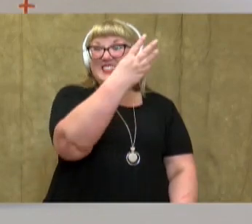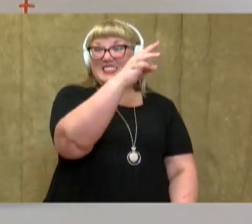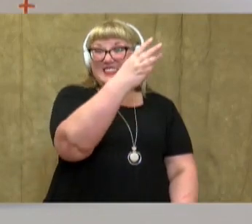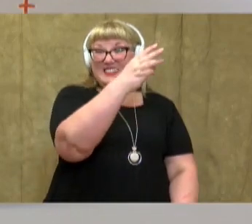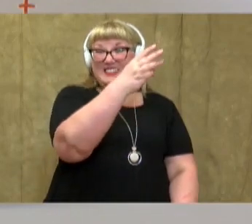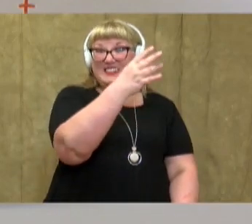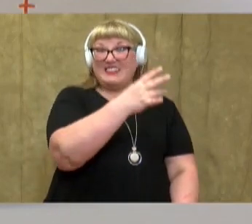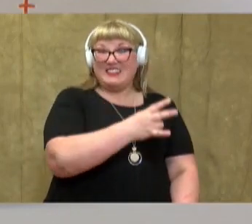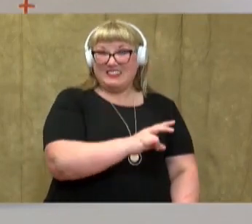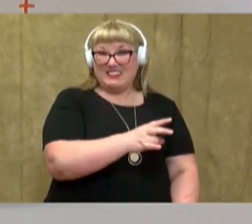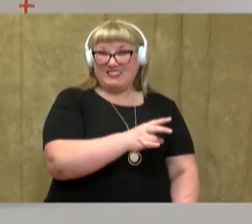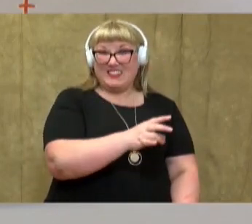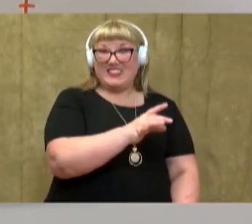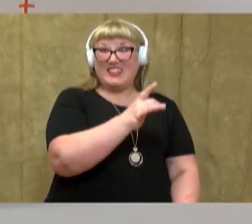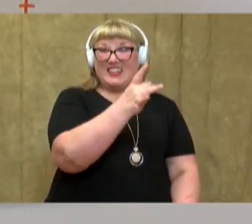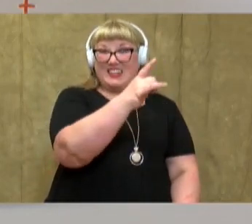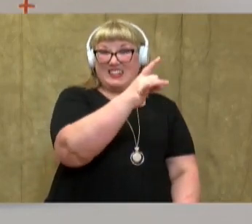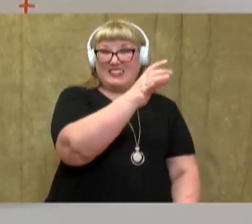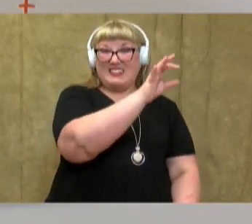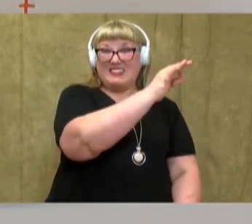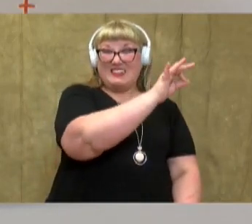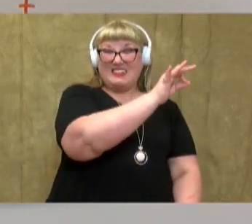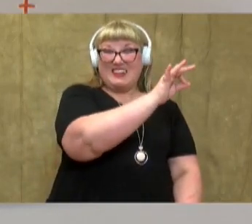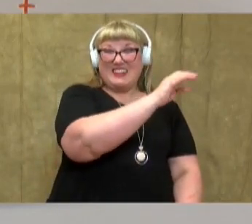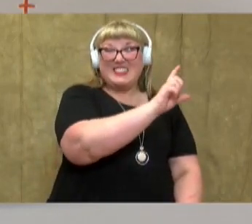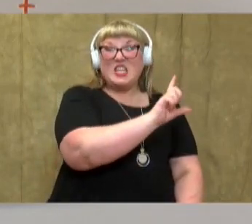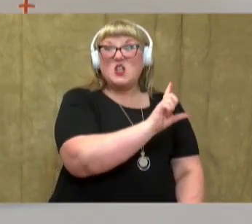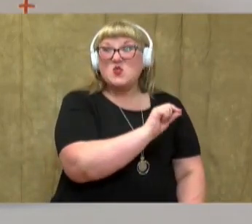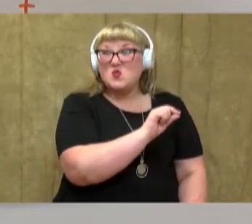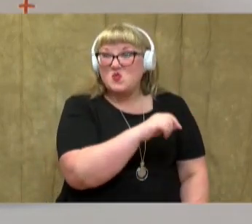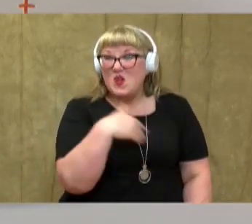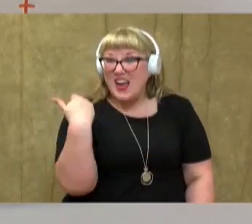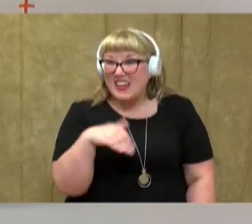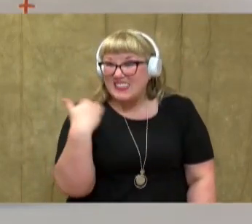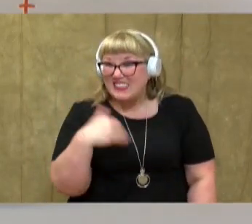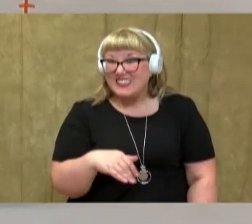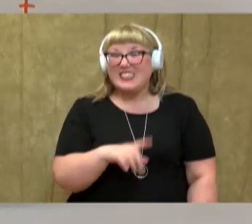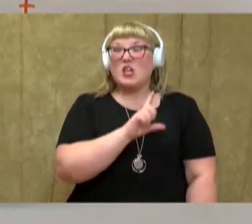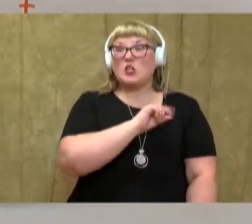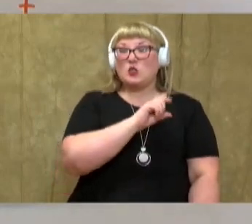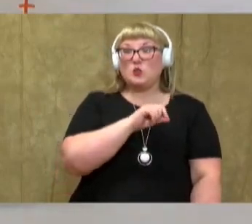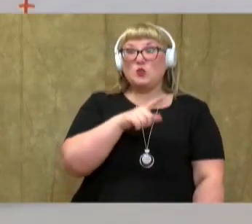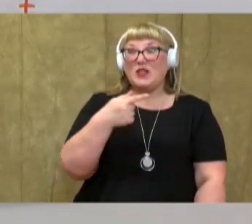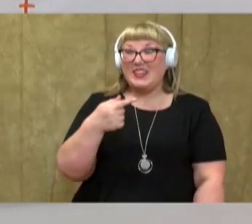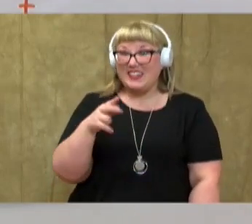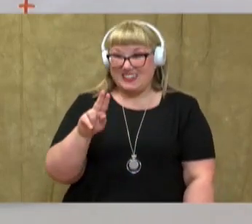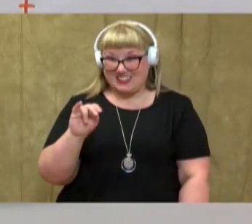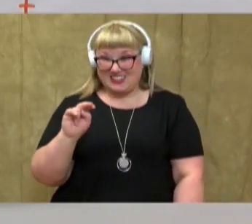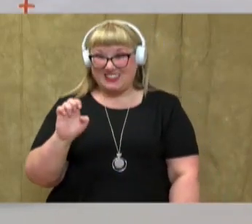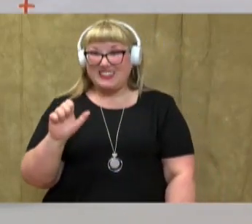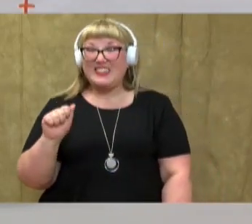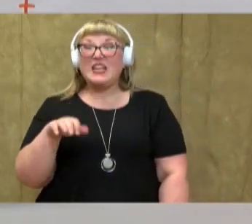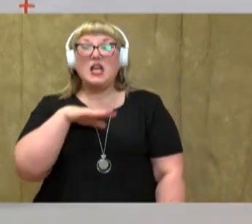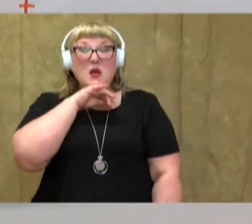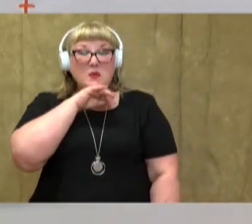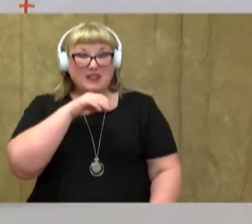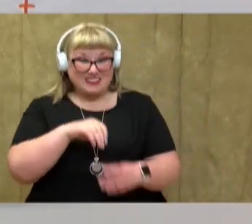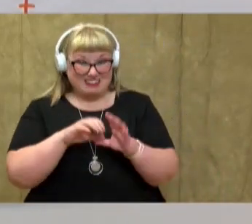15, 16, 17, 18, 19, 20 guinea pigs in their class.